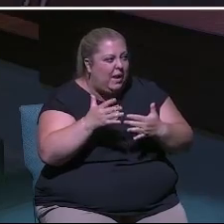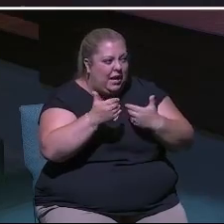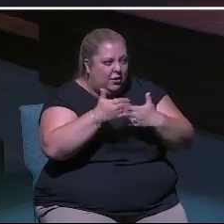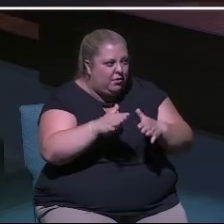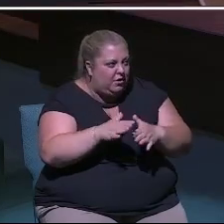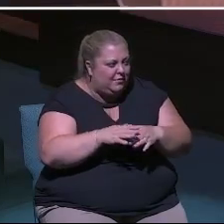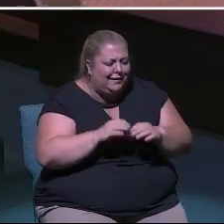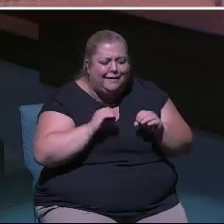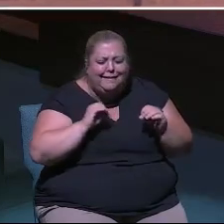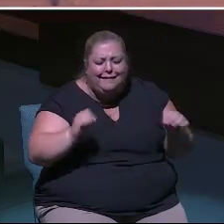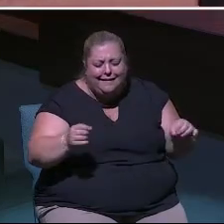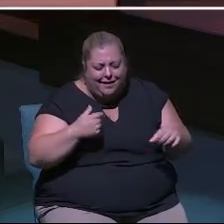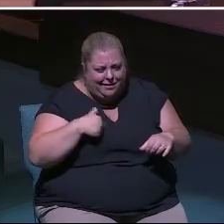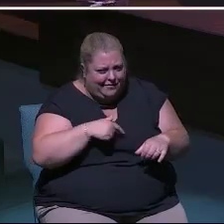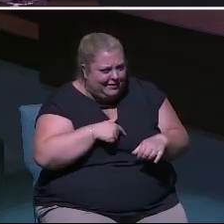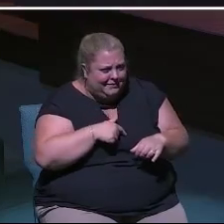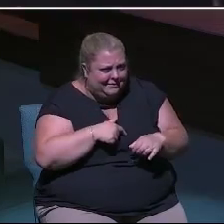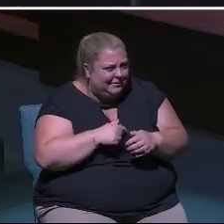None of us.